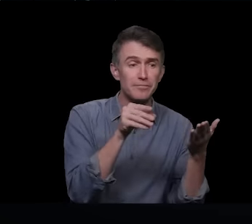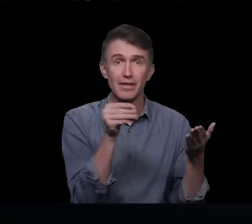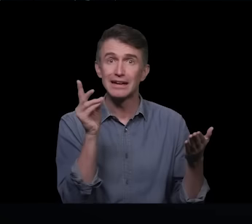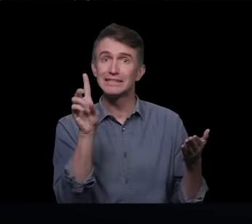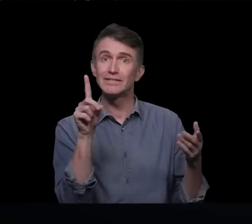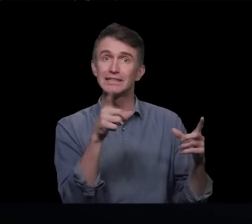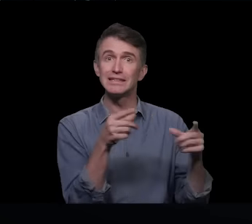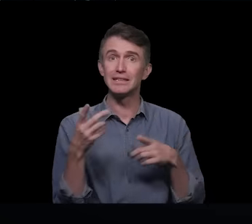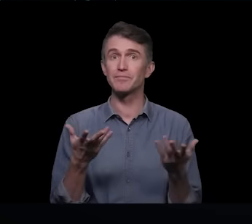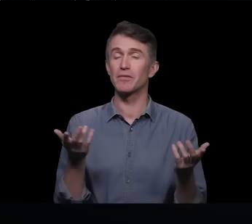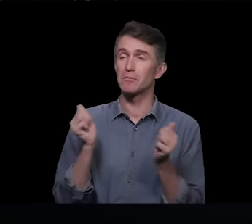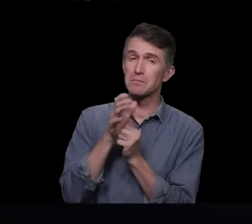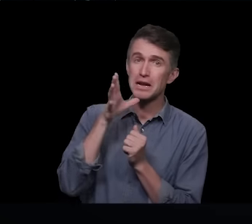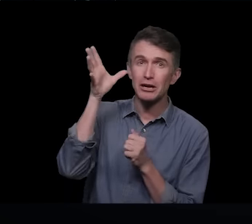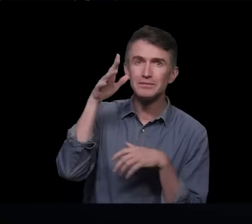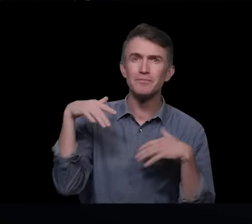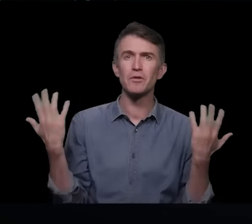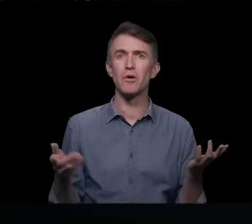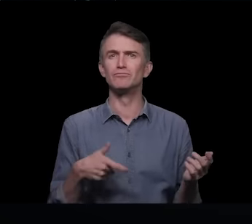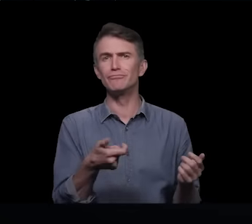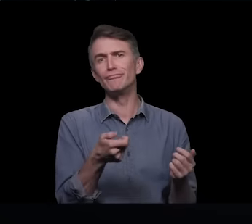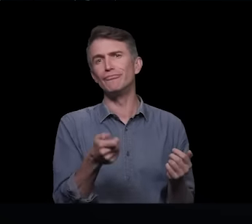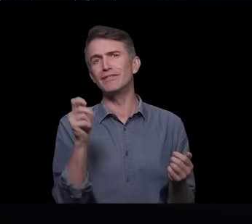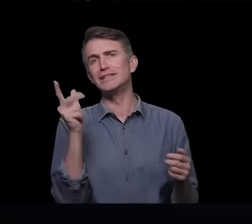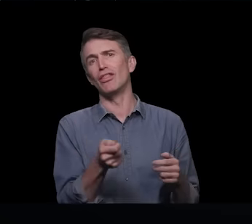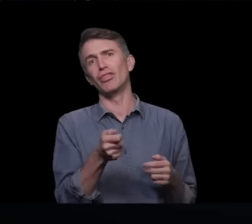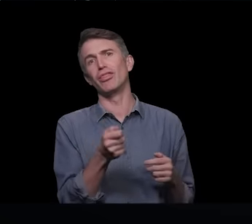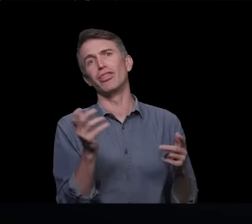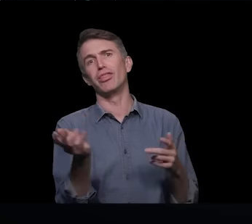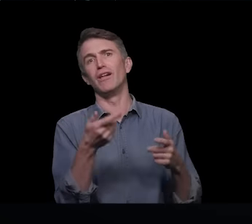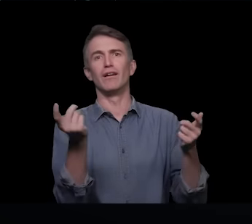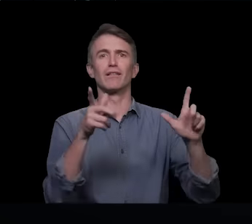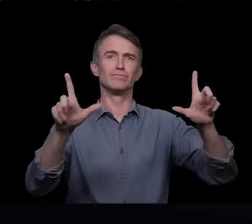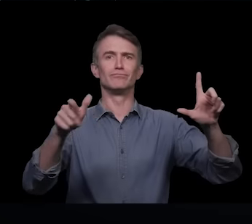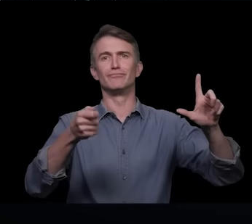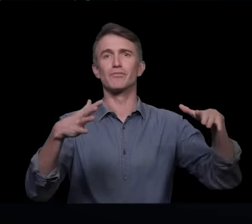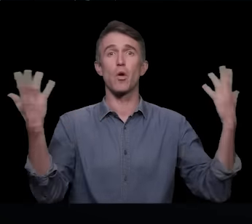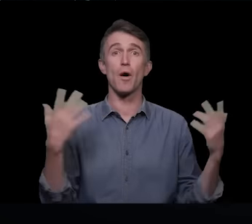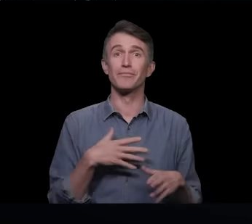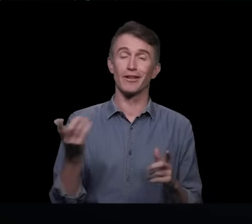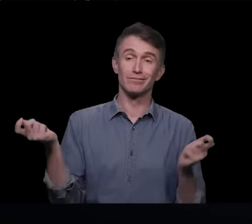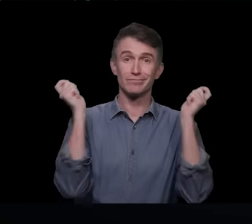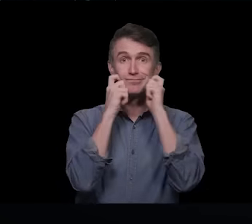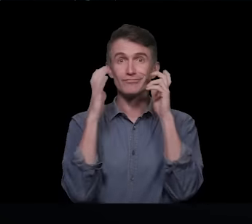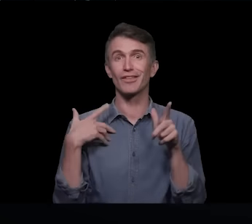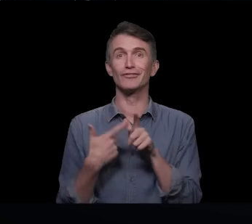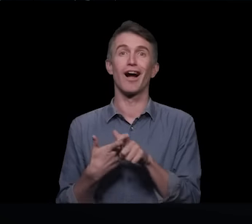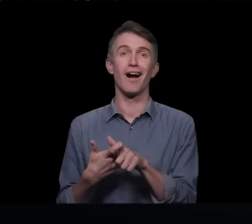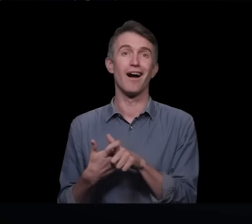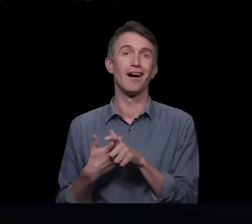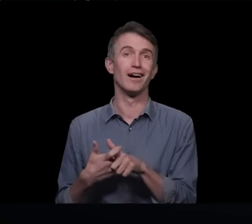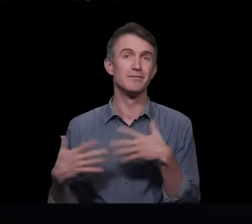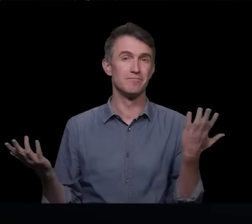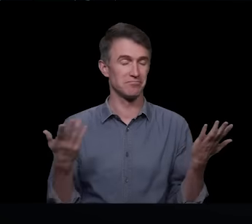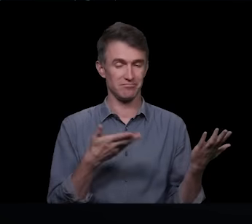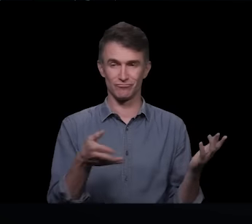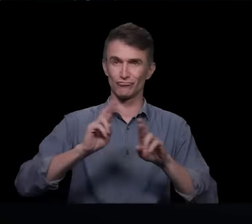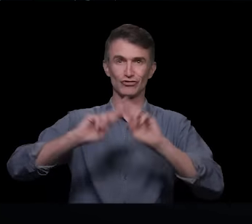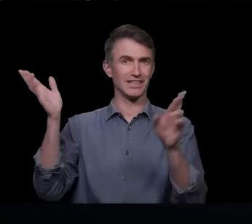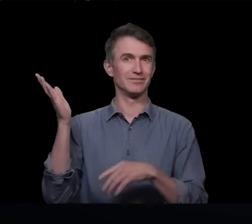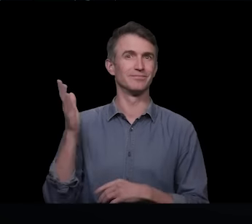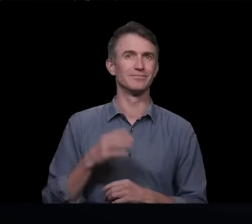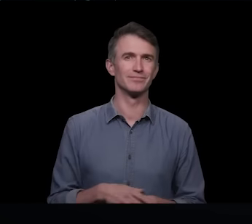you're checking out a DVD with your parents, channel surfing with your friends, or listening on your phone while you go for a run,